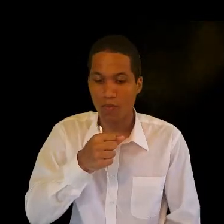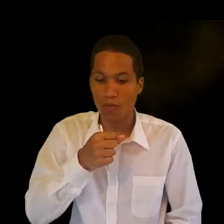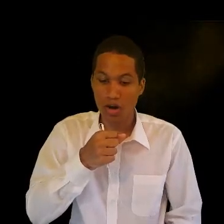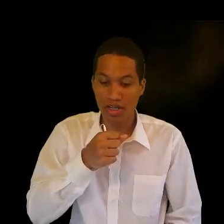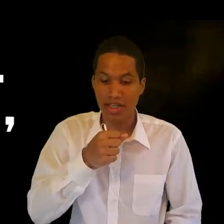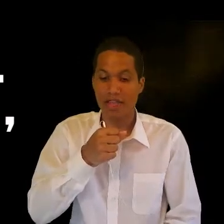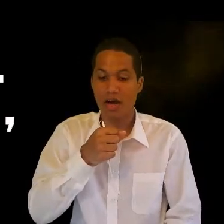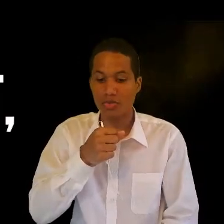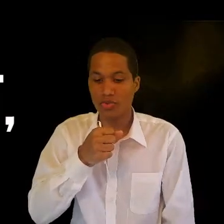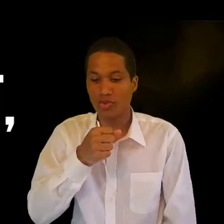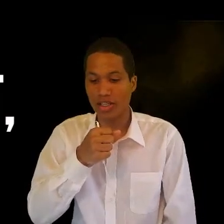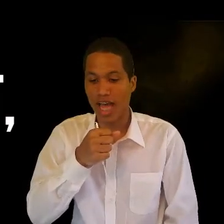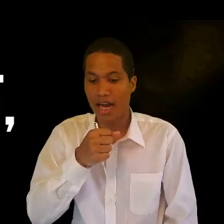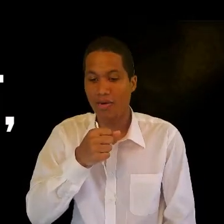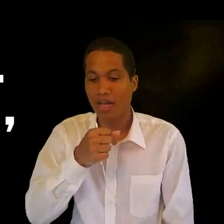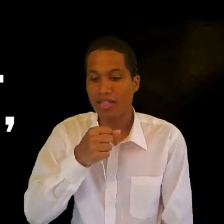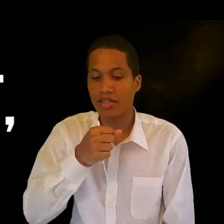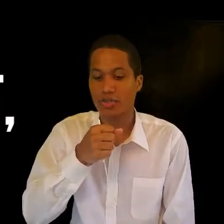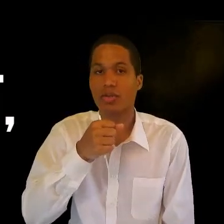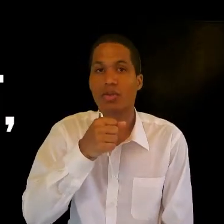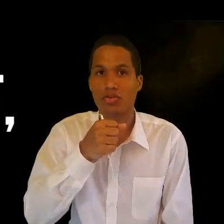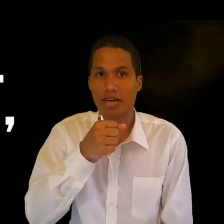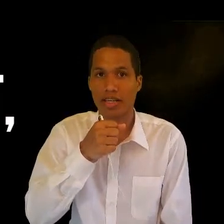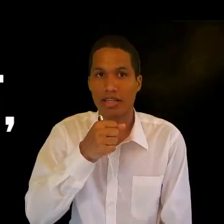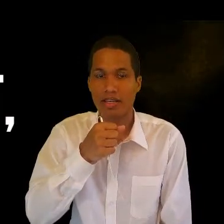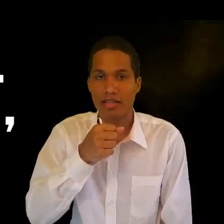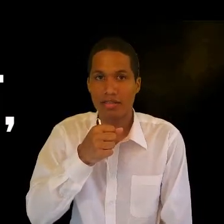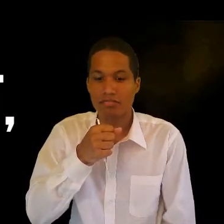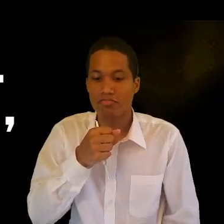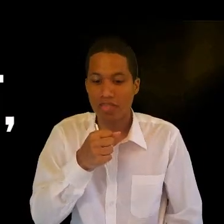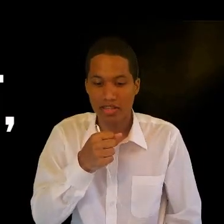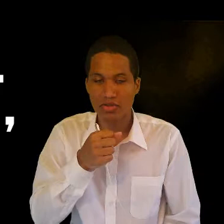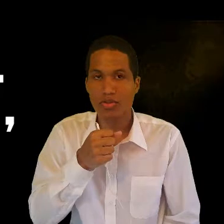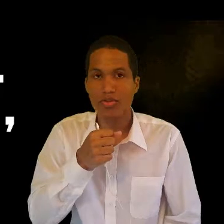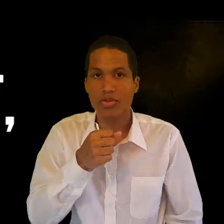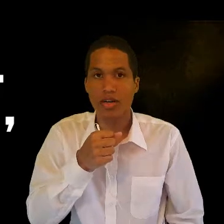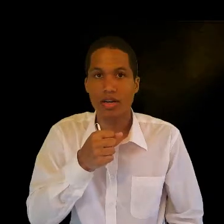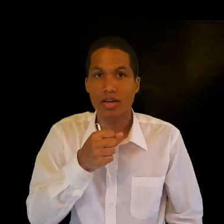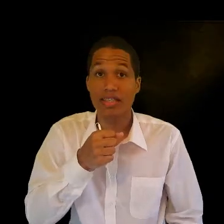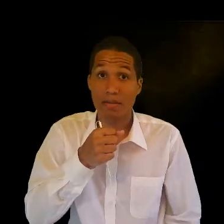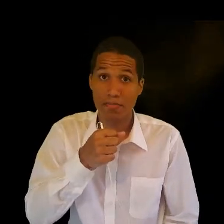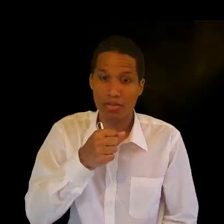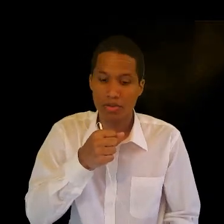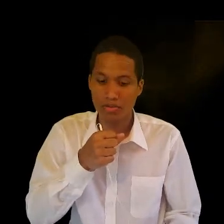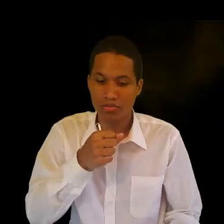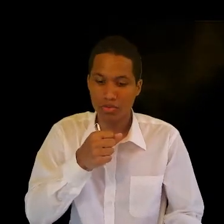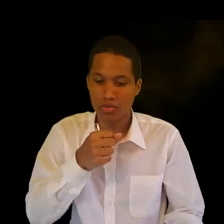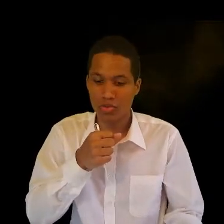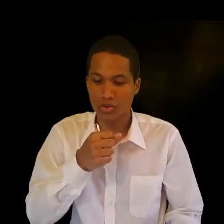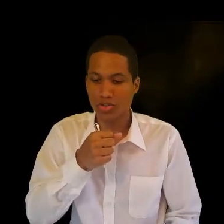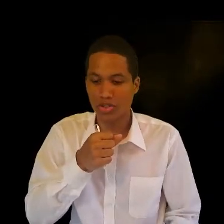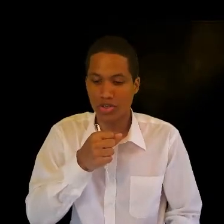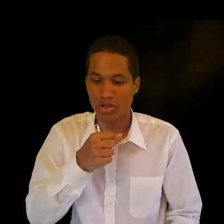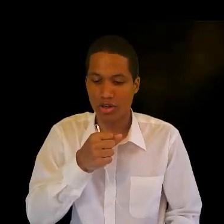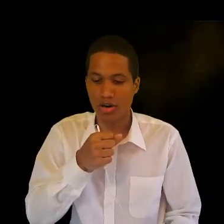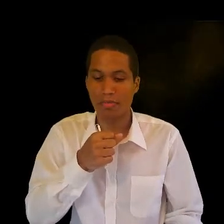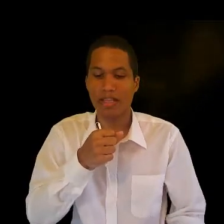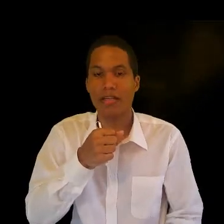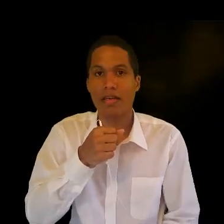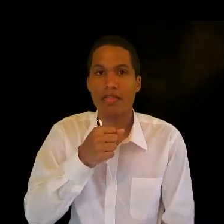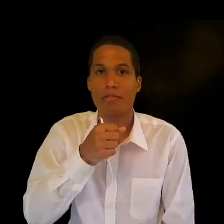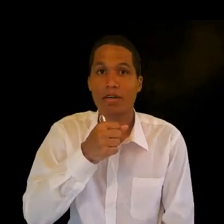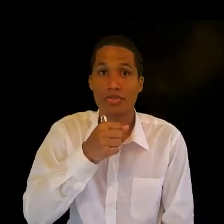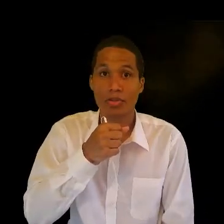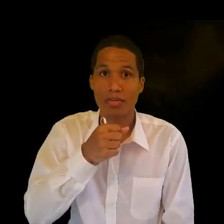while walking down the street, I ran into an old friend. That's also acceptable. You just